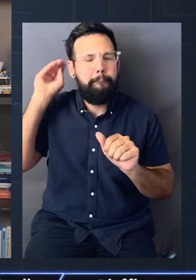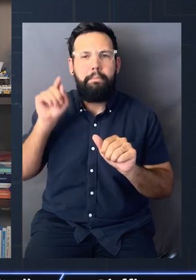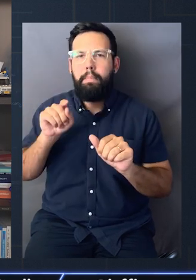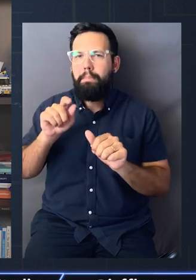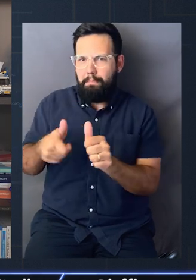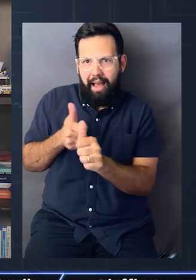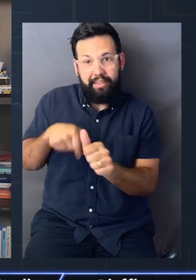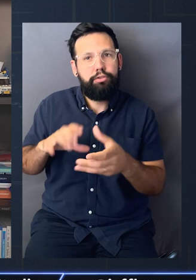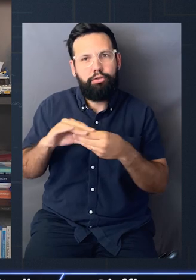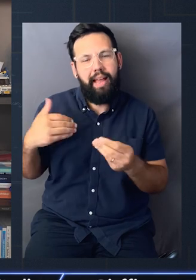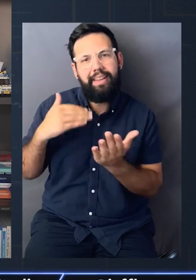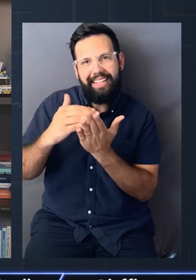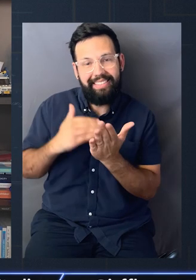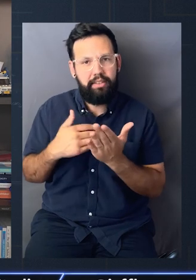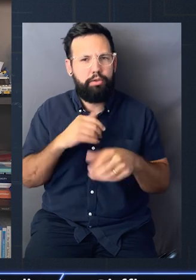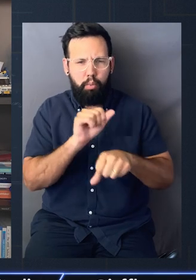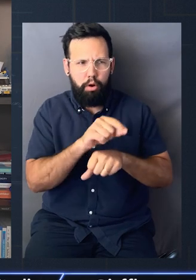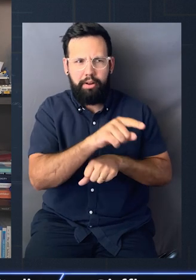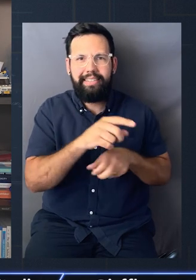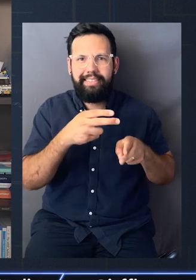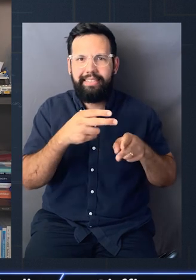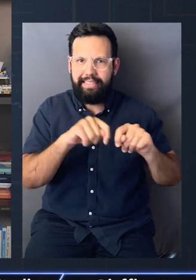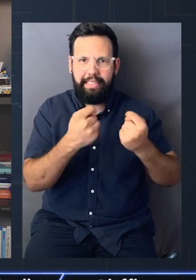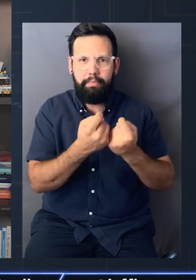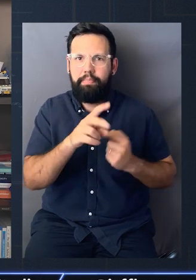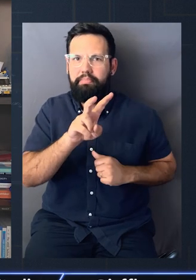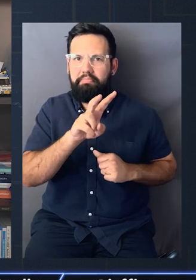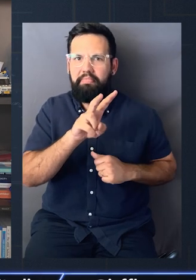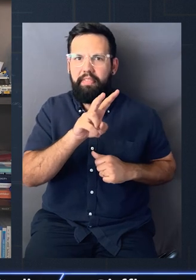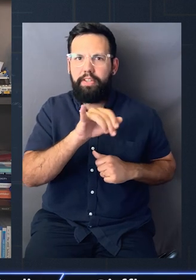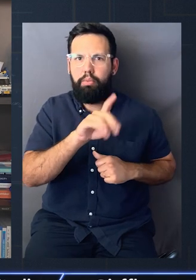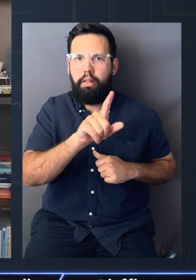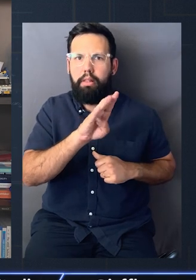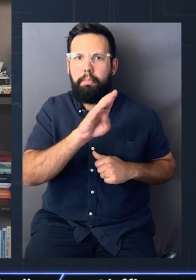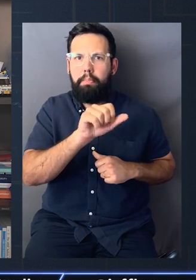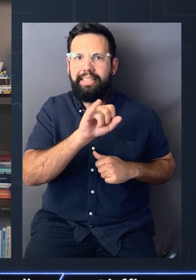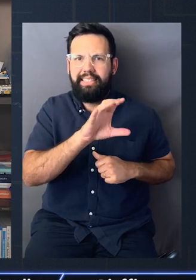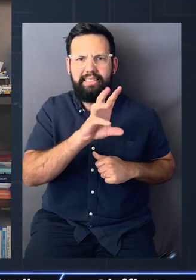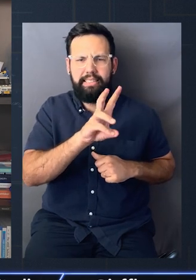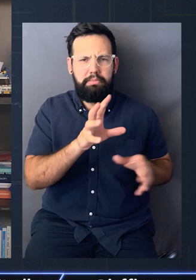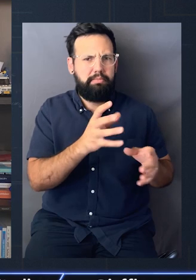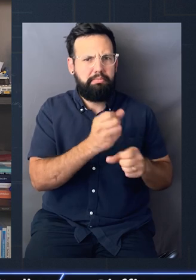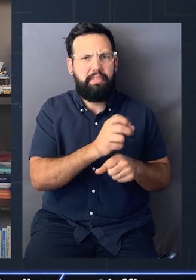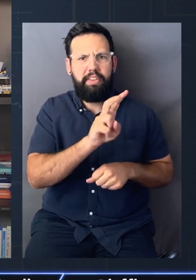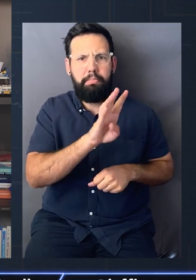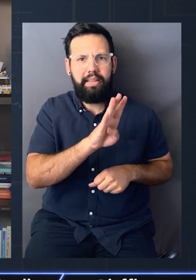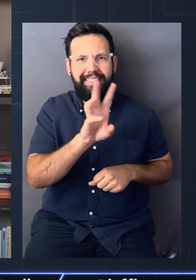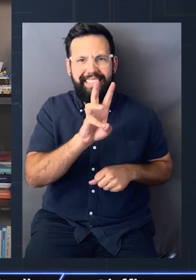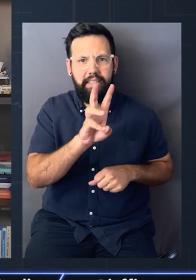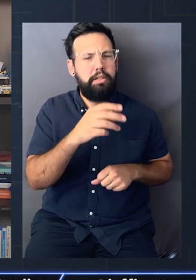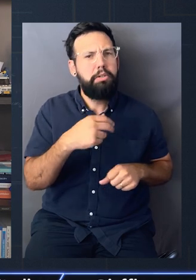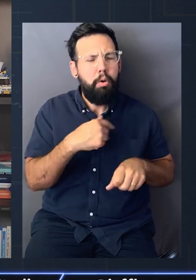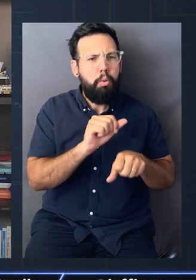story. So I'm working on Visual Basic 6, and I own part of it. And I find some kind of a bug